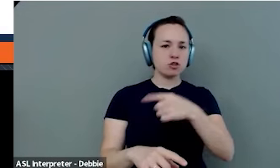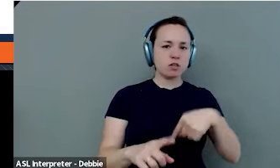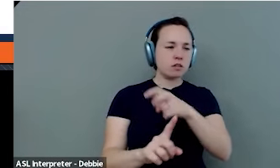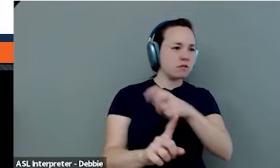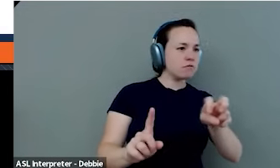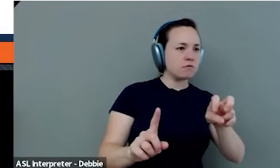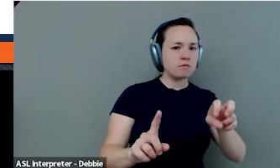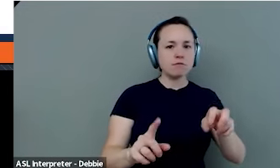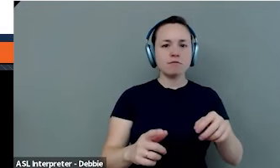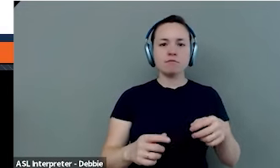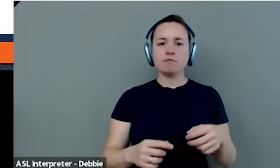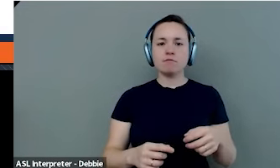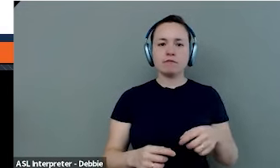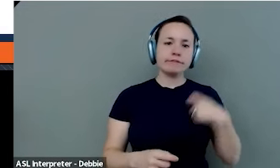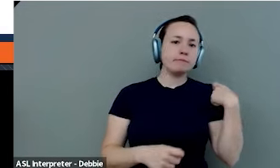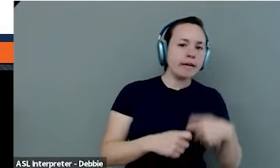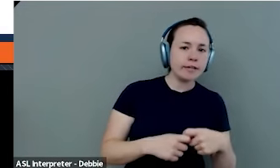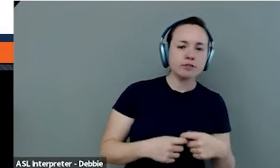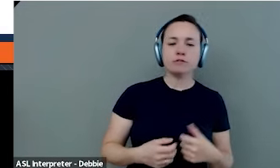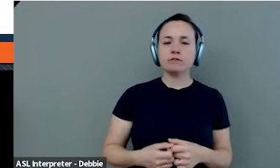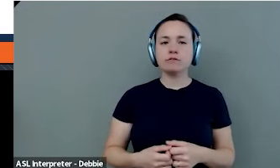Chinese, Spanish,